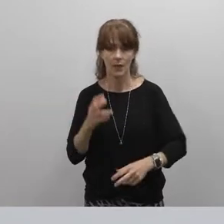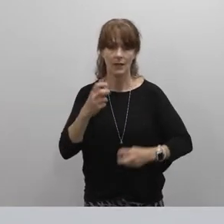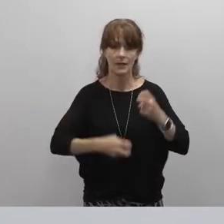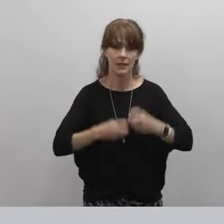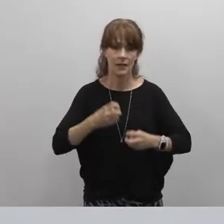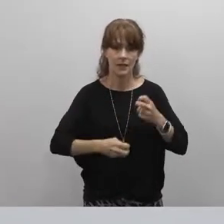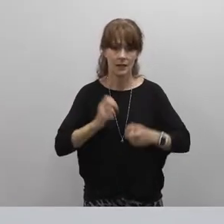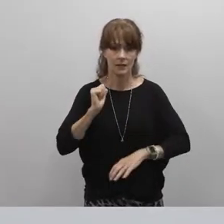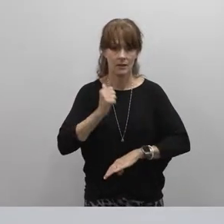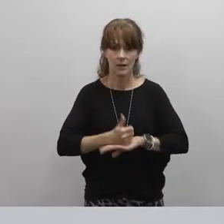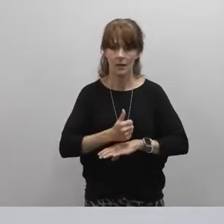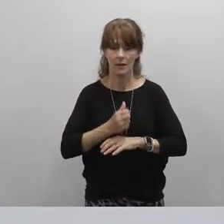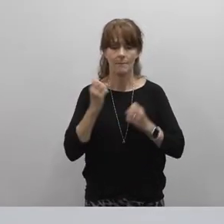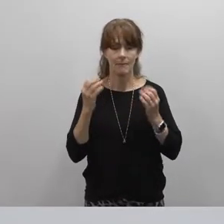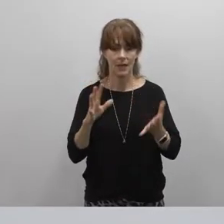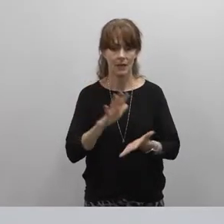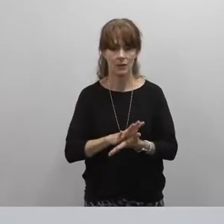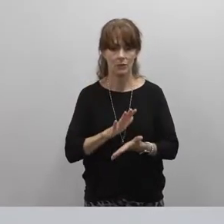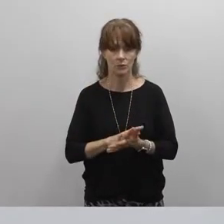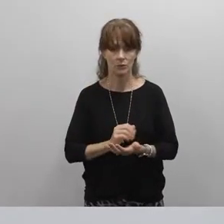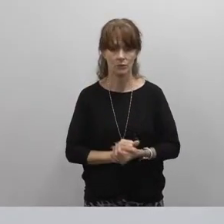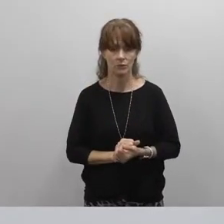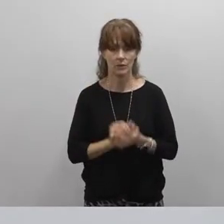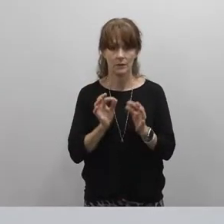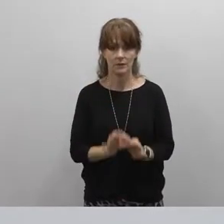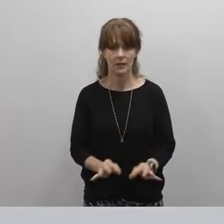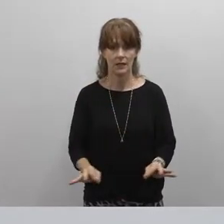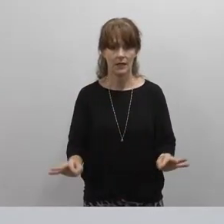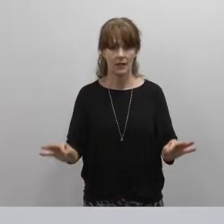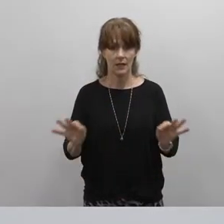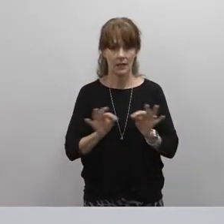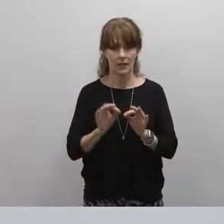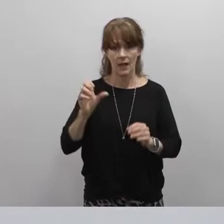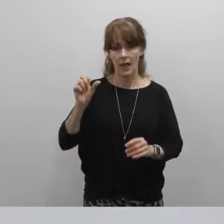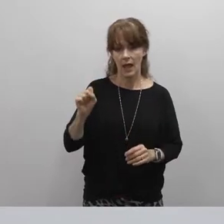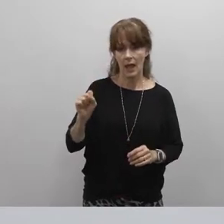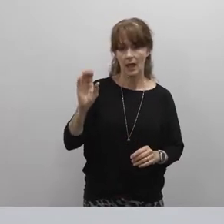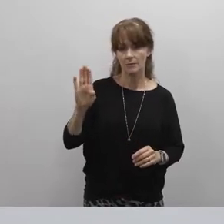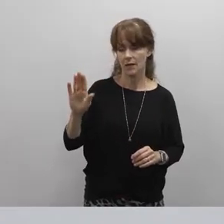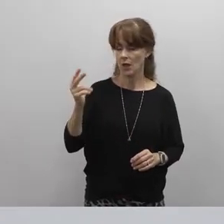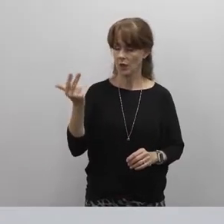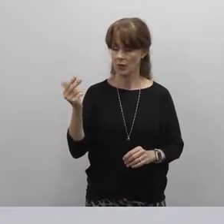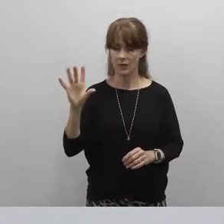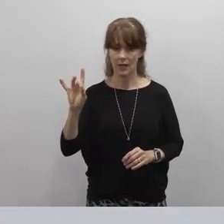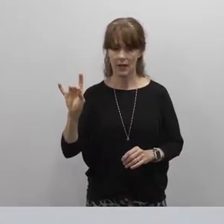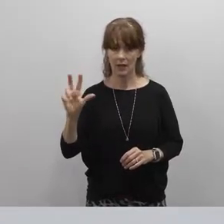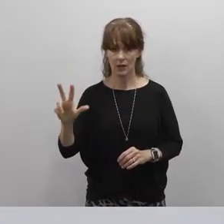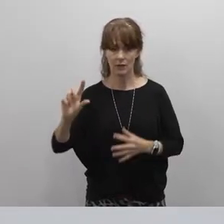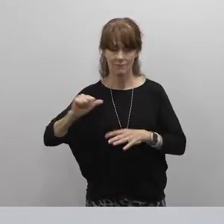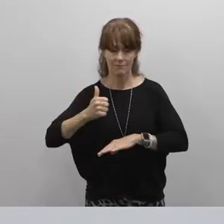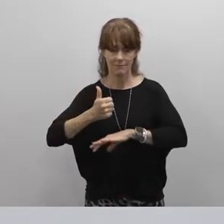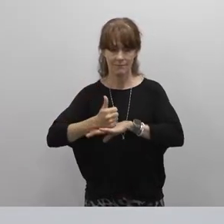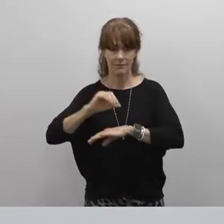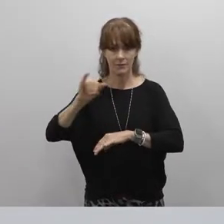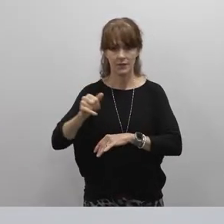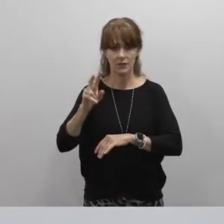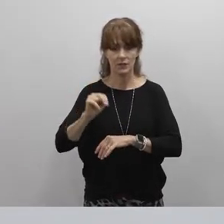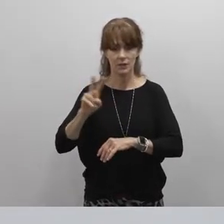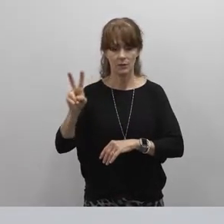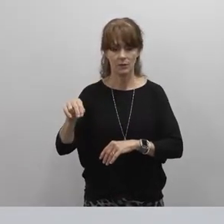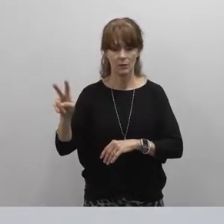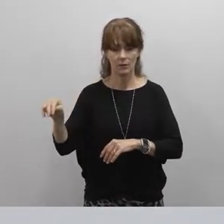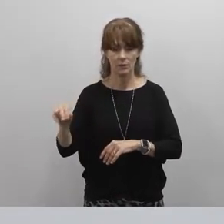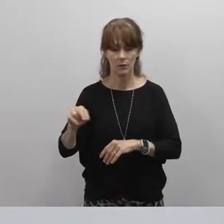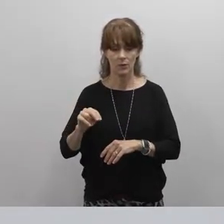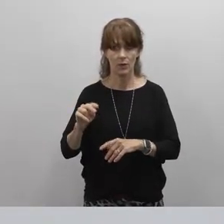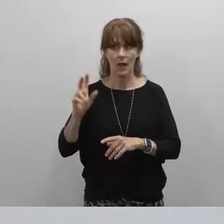to attain at many schools. Most significantly, SB 1383, effective January 22 and applicable to schools in